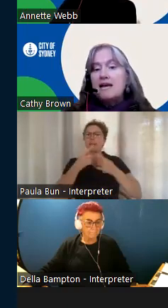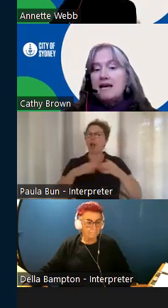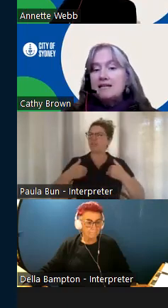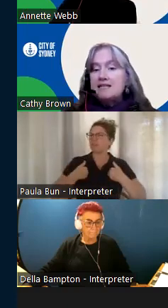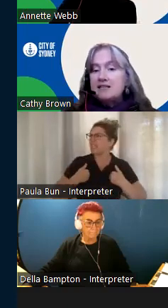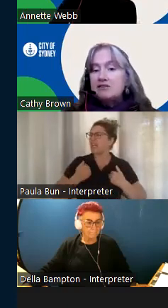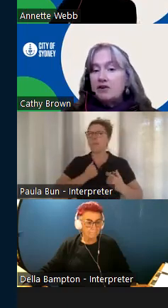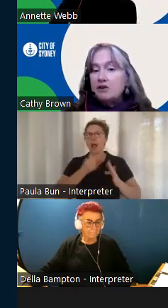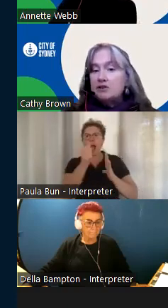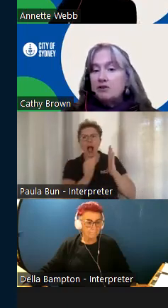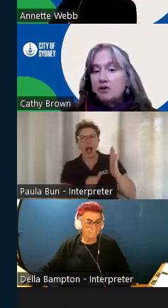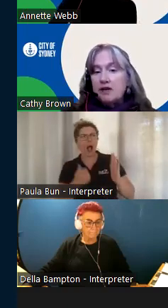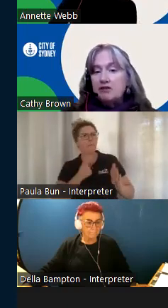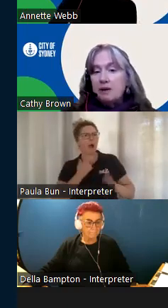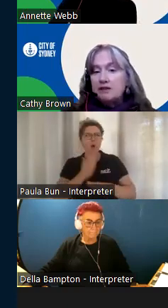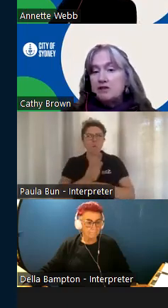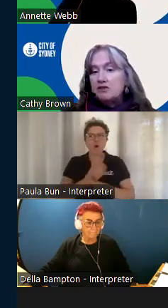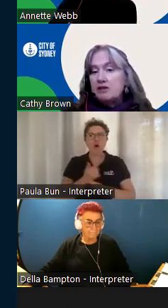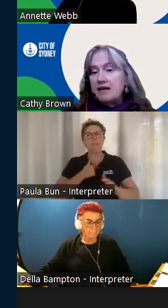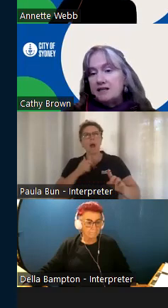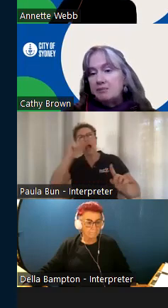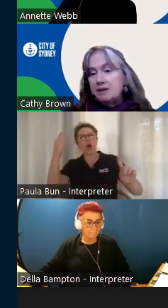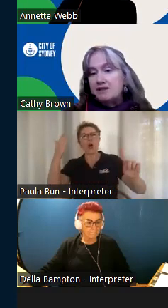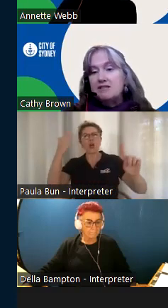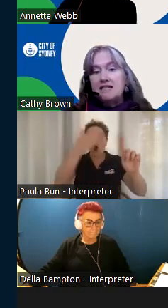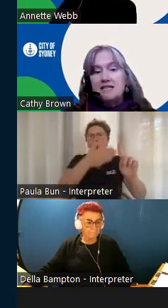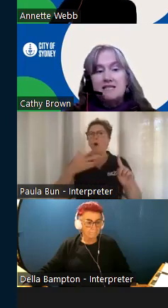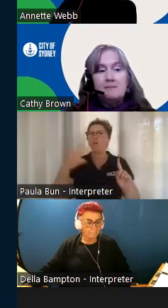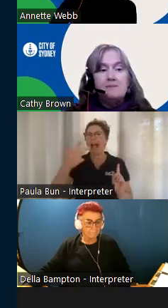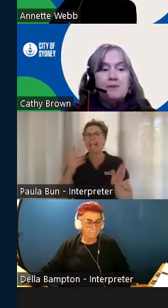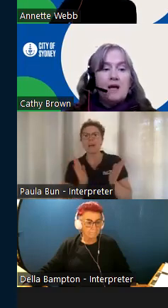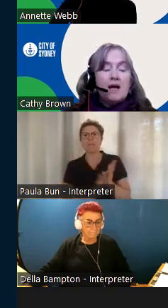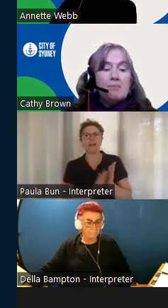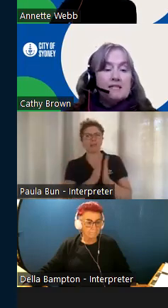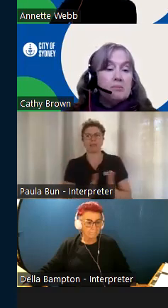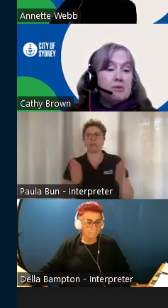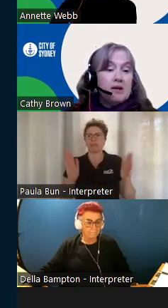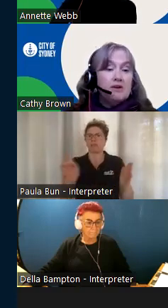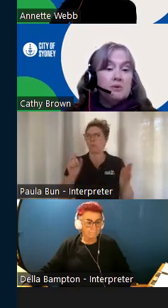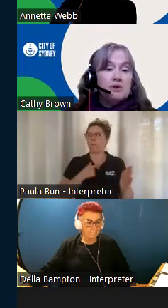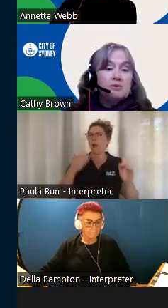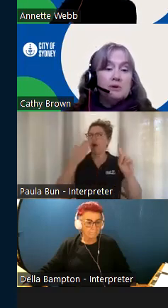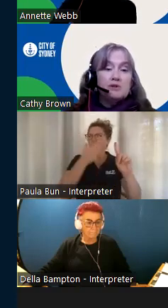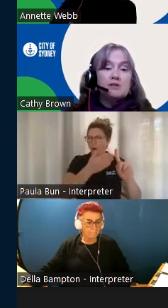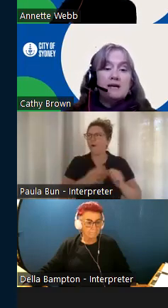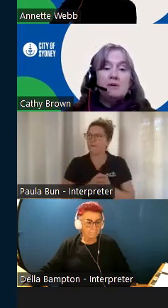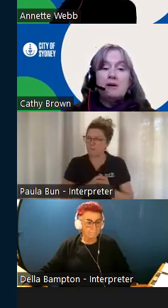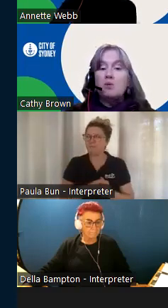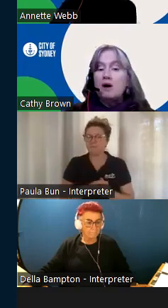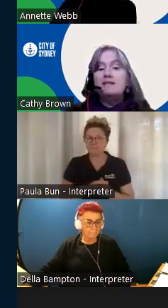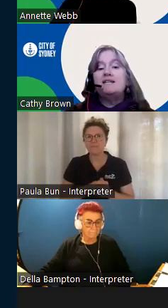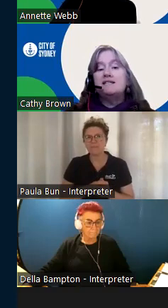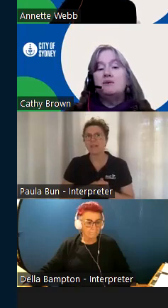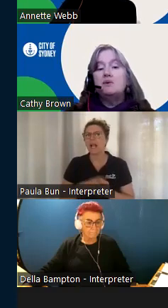goals, and intended focus of your creative practice over the 18 months of the tenancy. Maximum 300-word personal statement